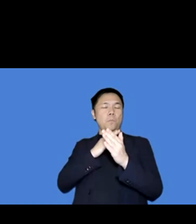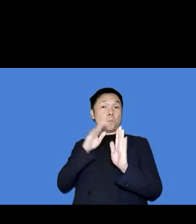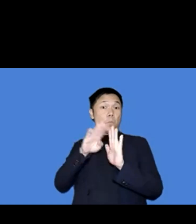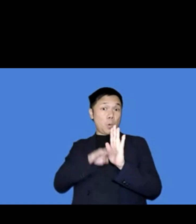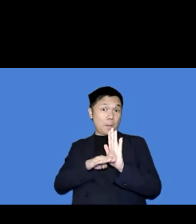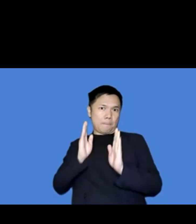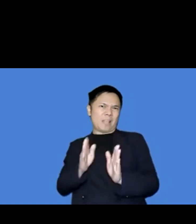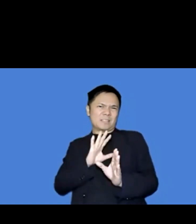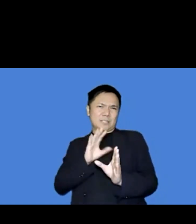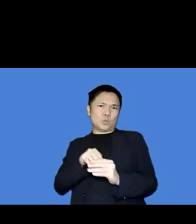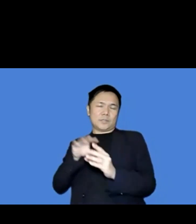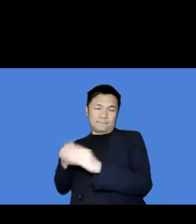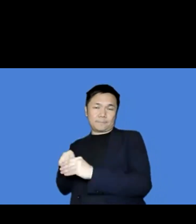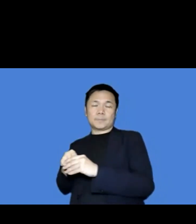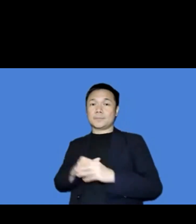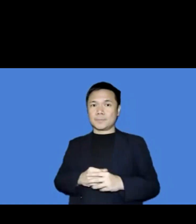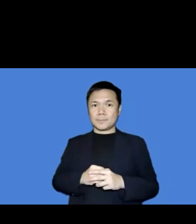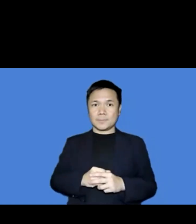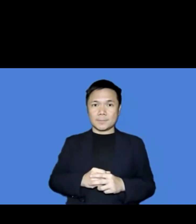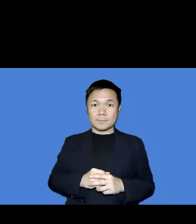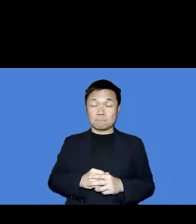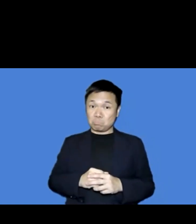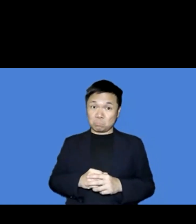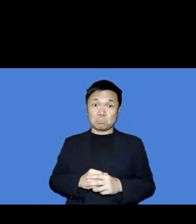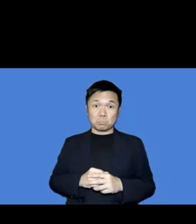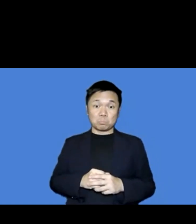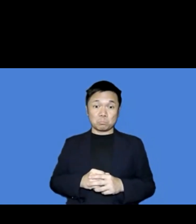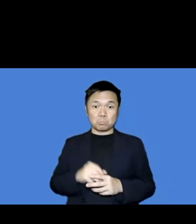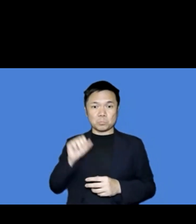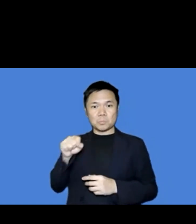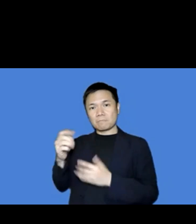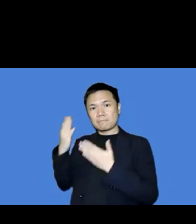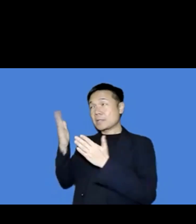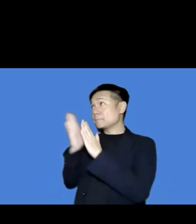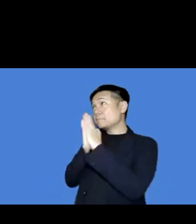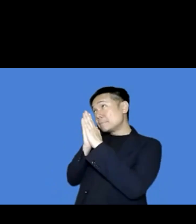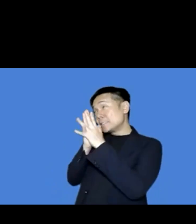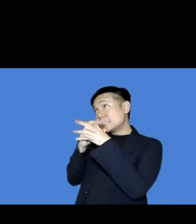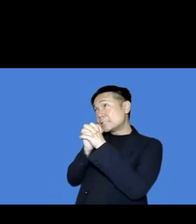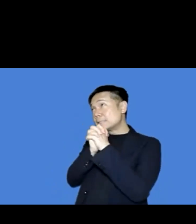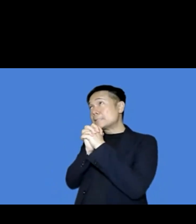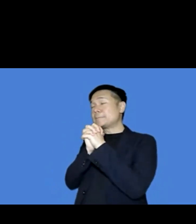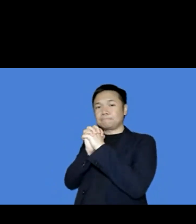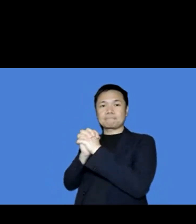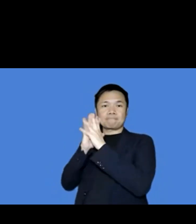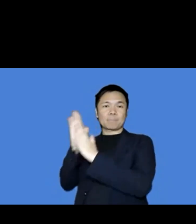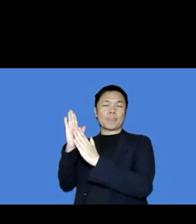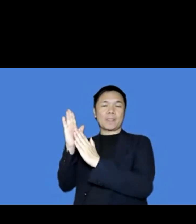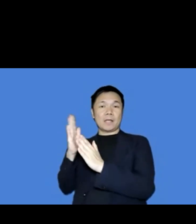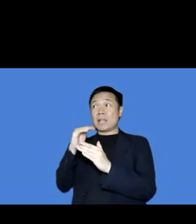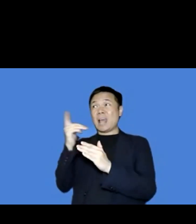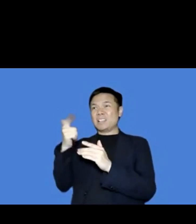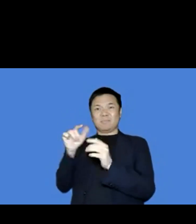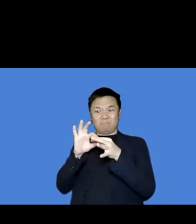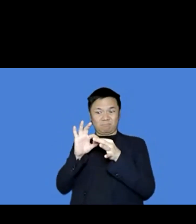reserve, or we can ask them to ensure or to apply the LNOB or leaving no one